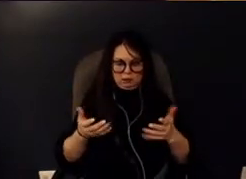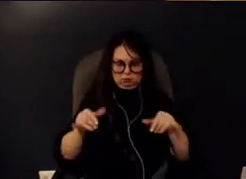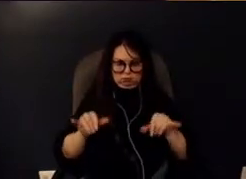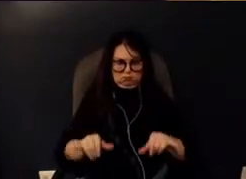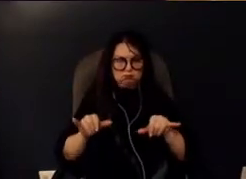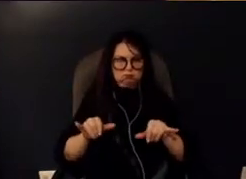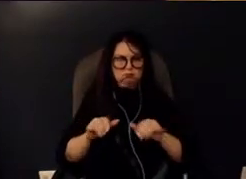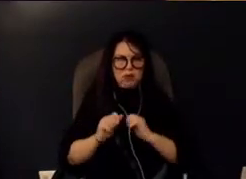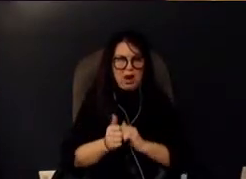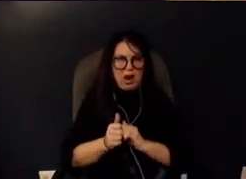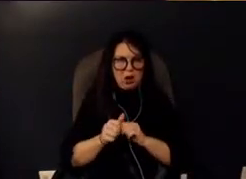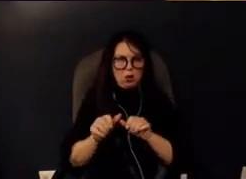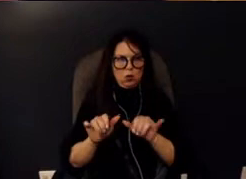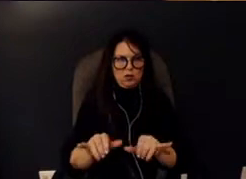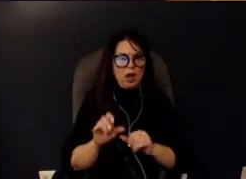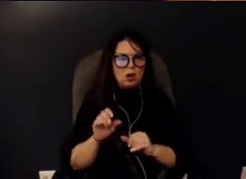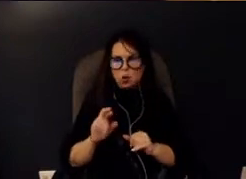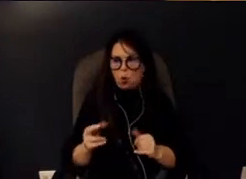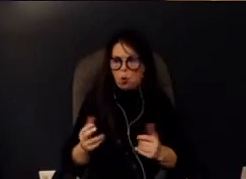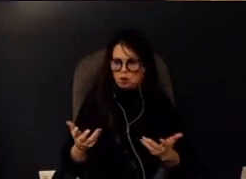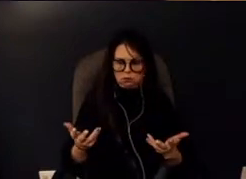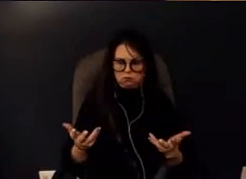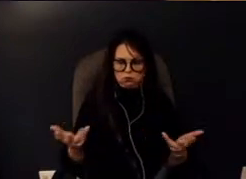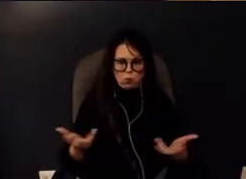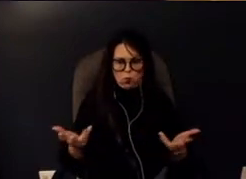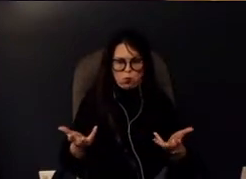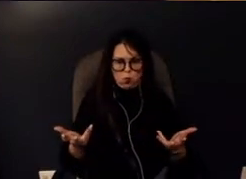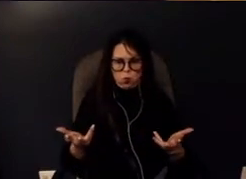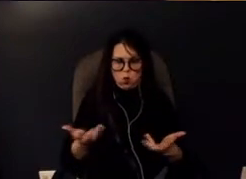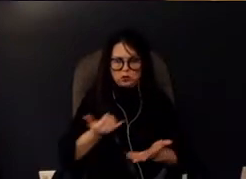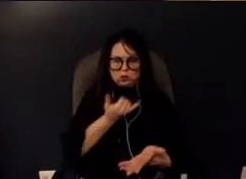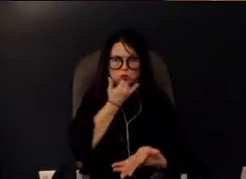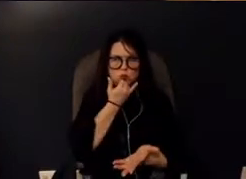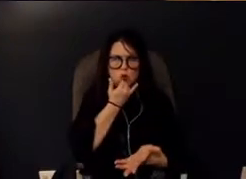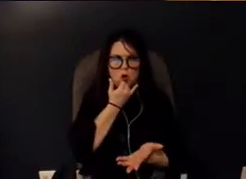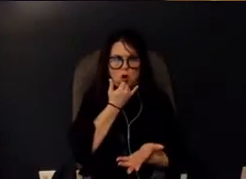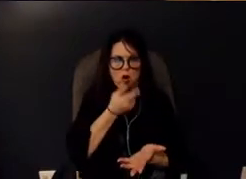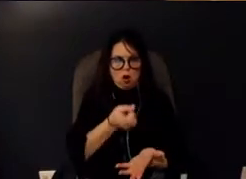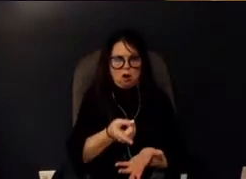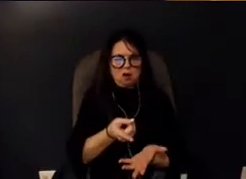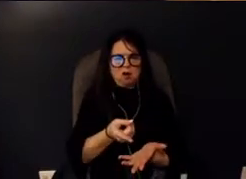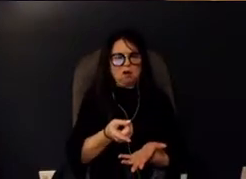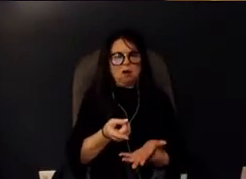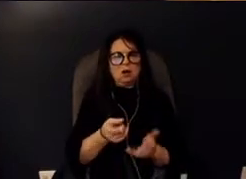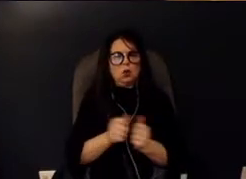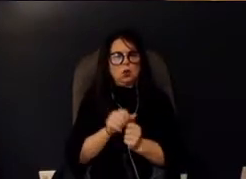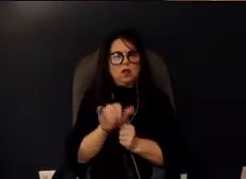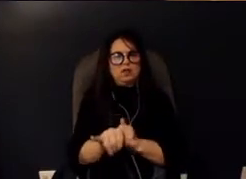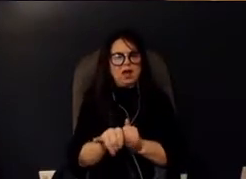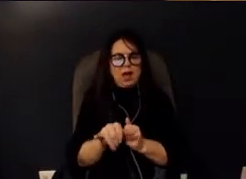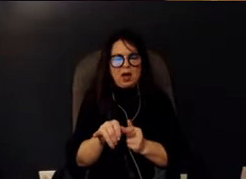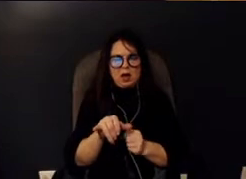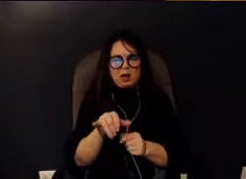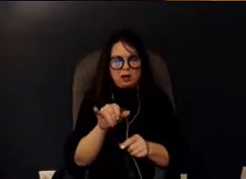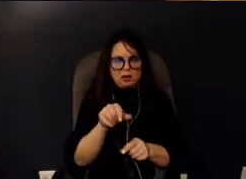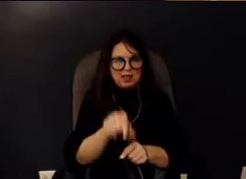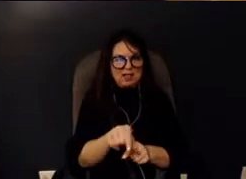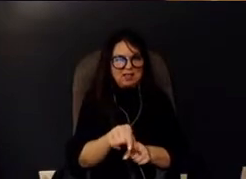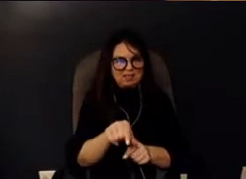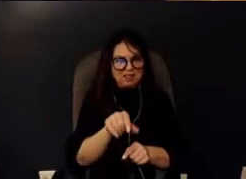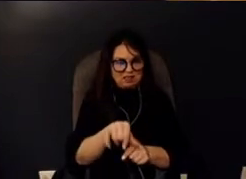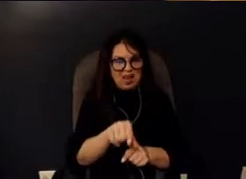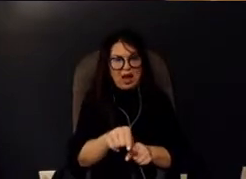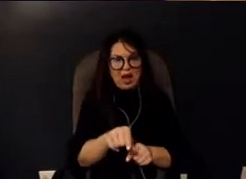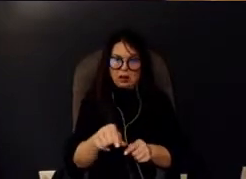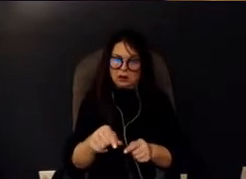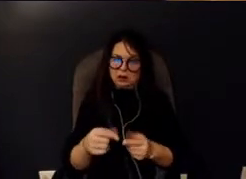what exists about it today that would cause it to be so disruptive to all of these other priorities for, I mean, a